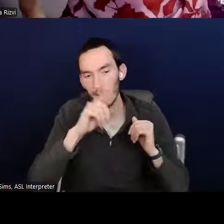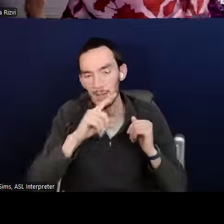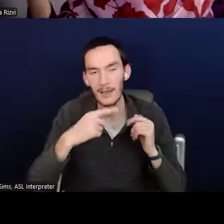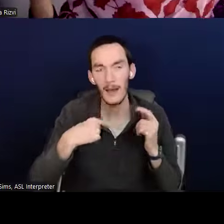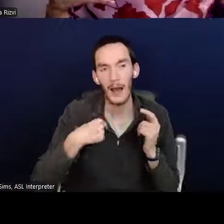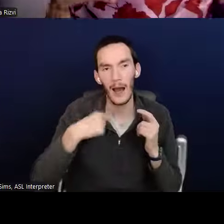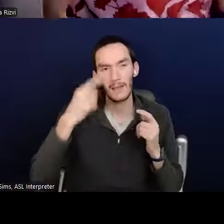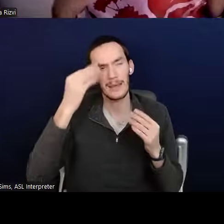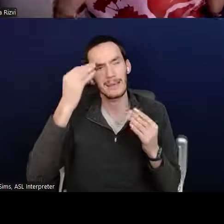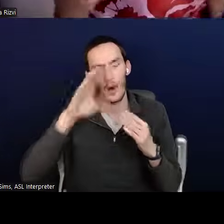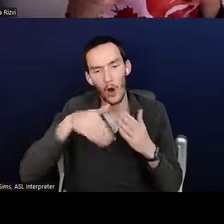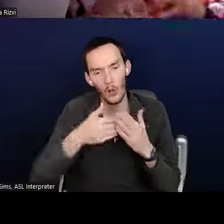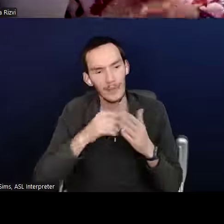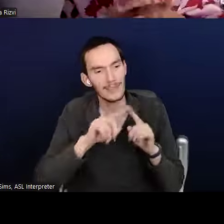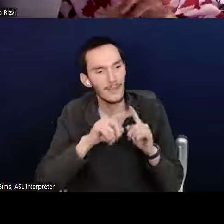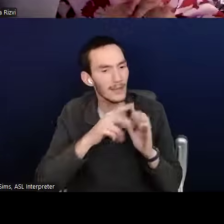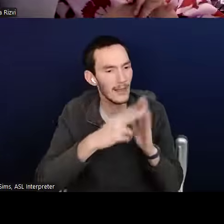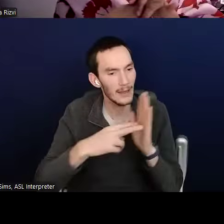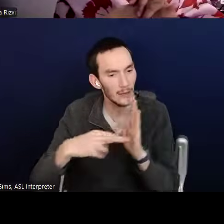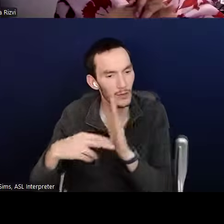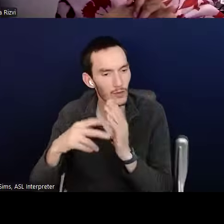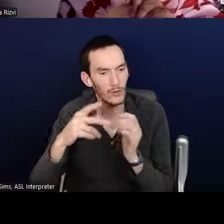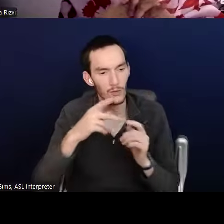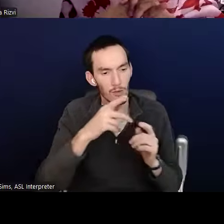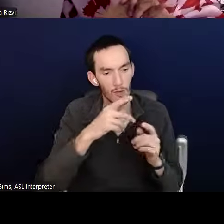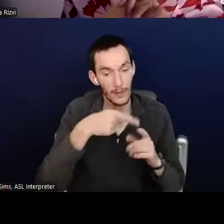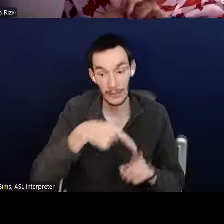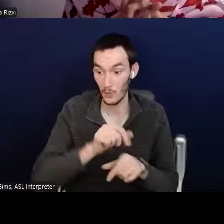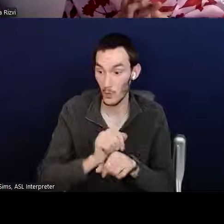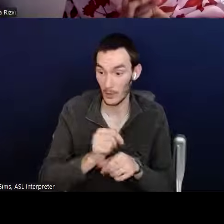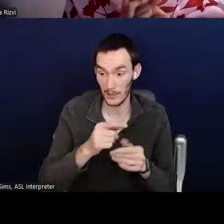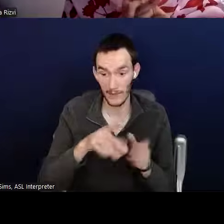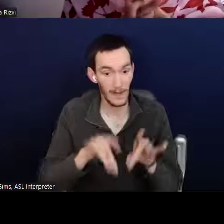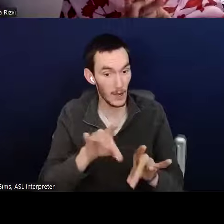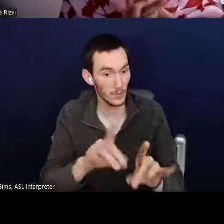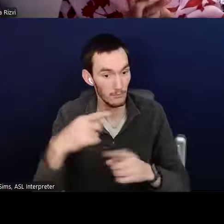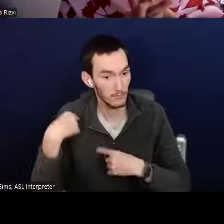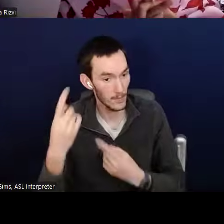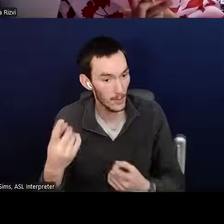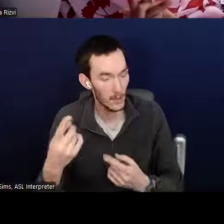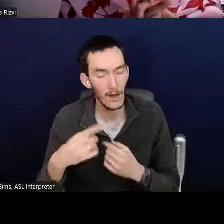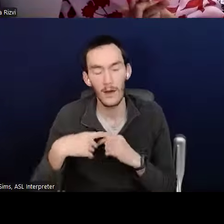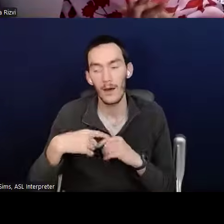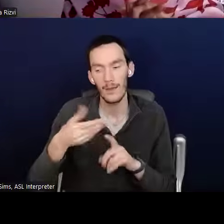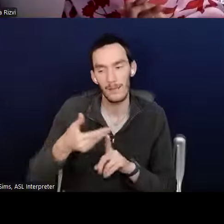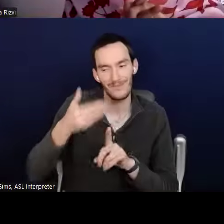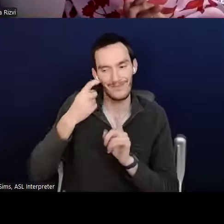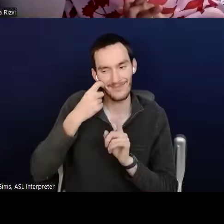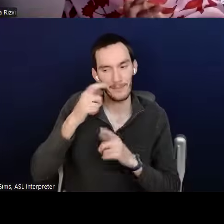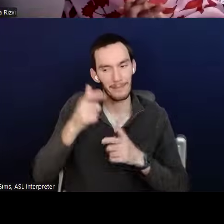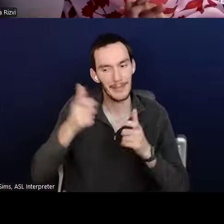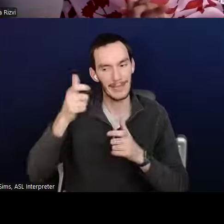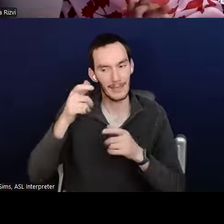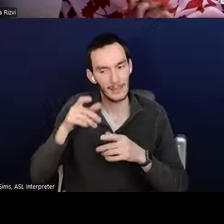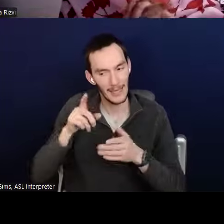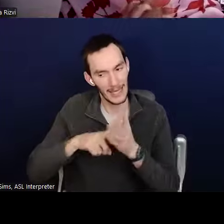this literature that this work has produced as a study. The last major excavation that was carried out by